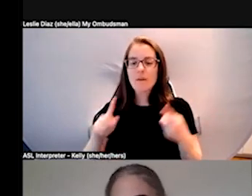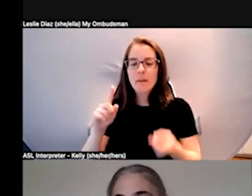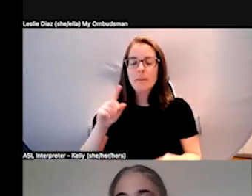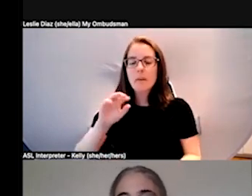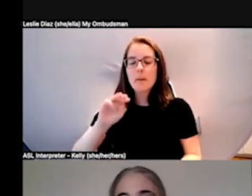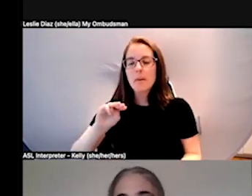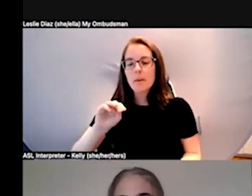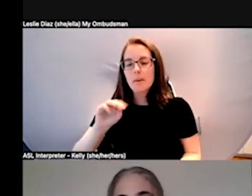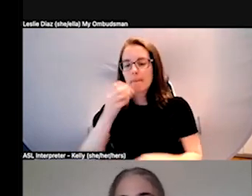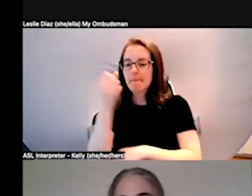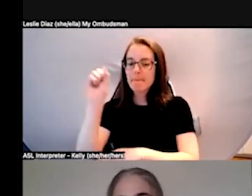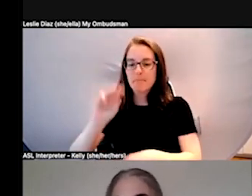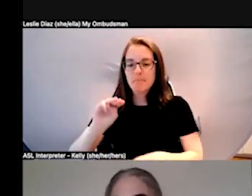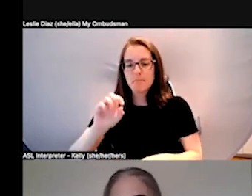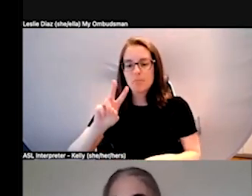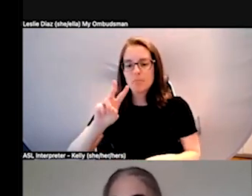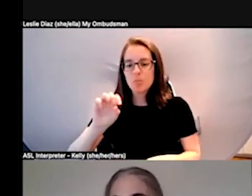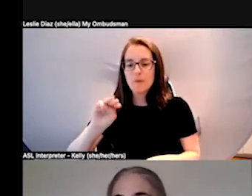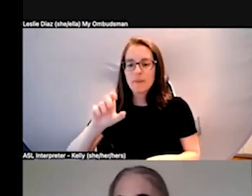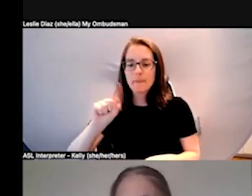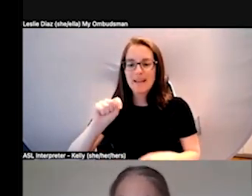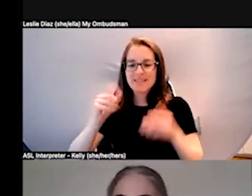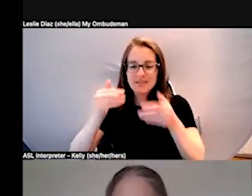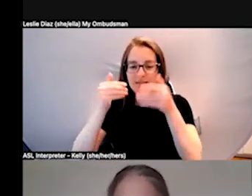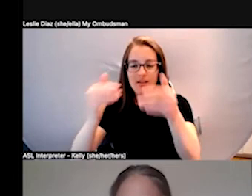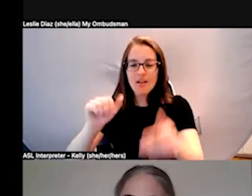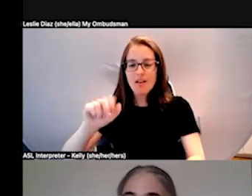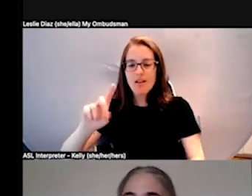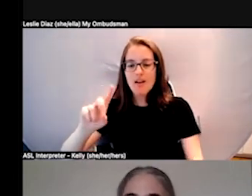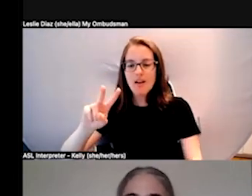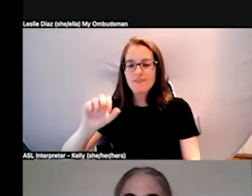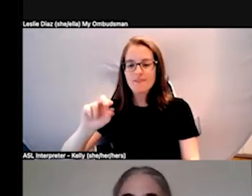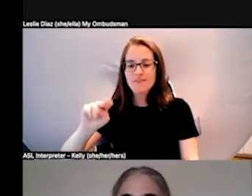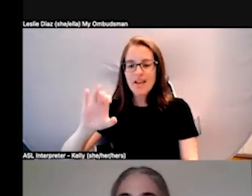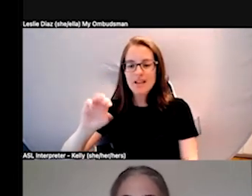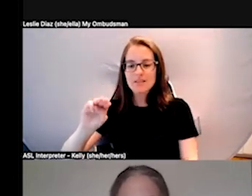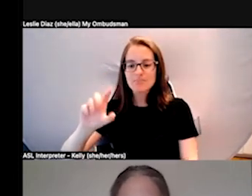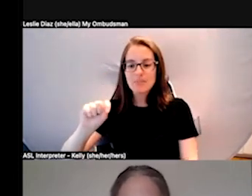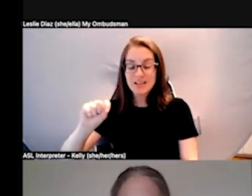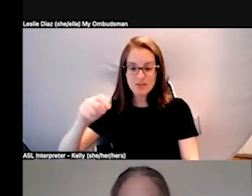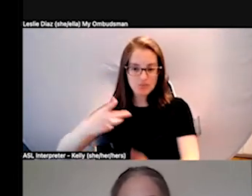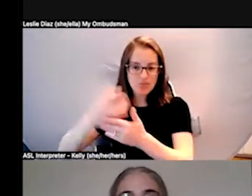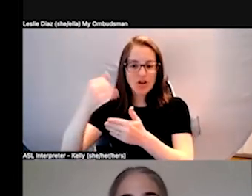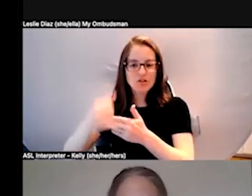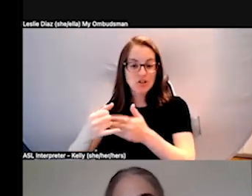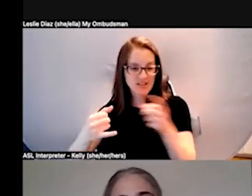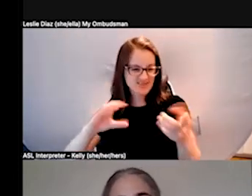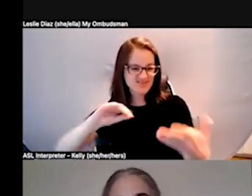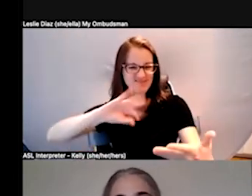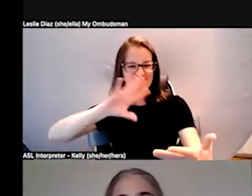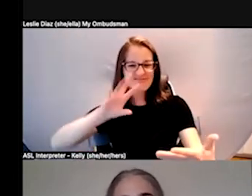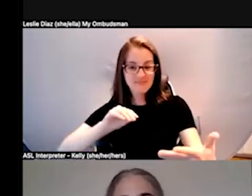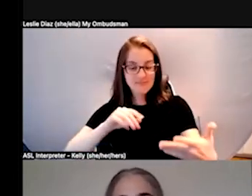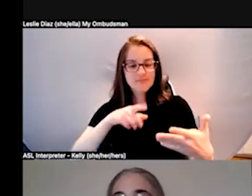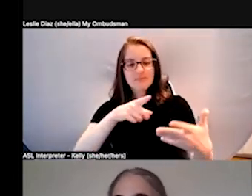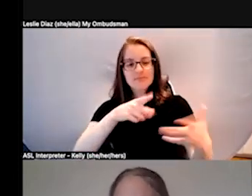link to this, what was originally a screenshot in the alt text of this slide. But